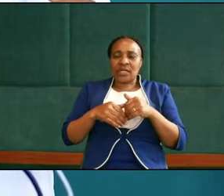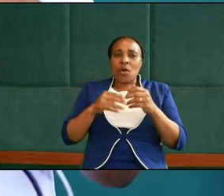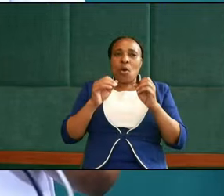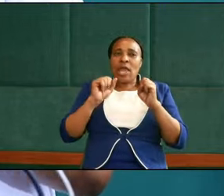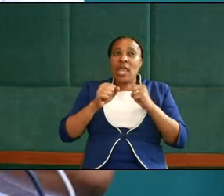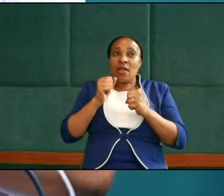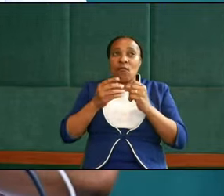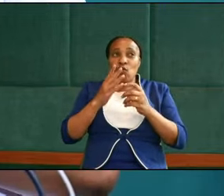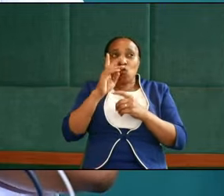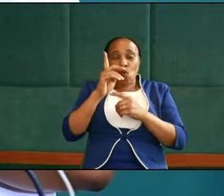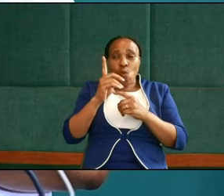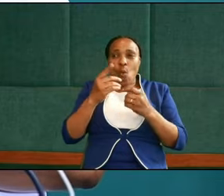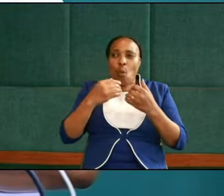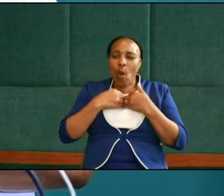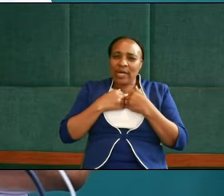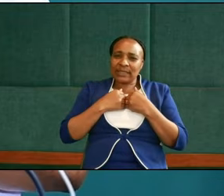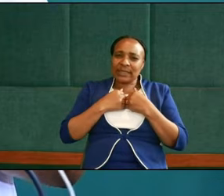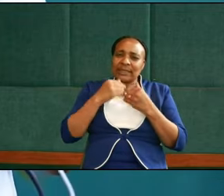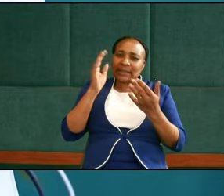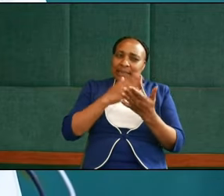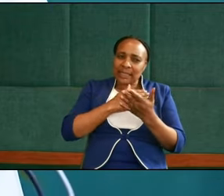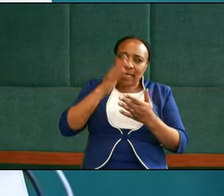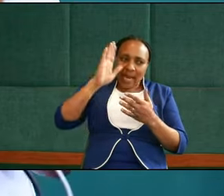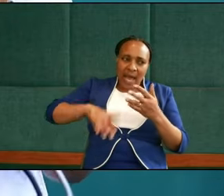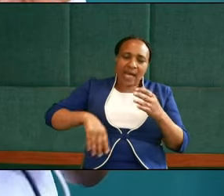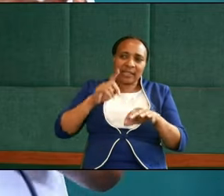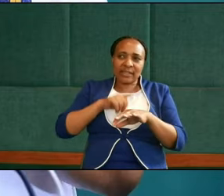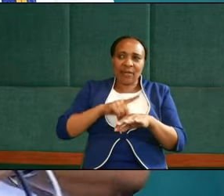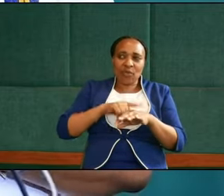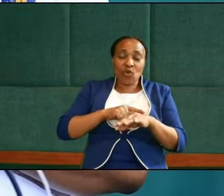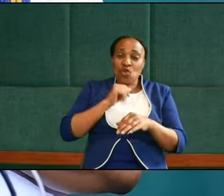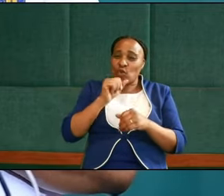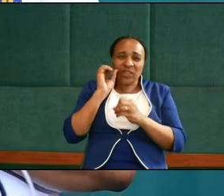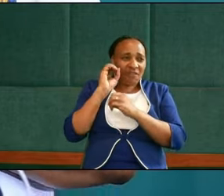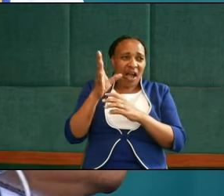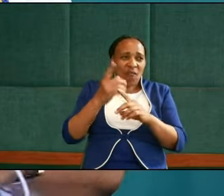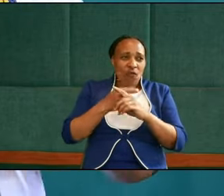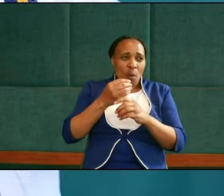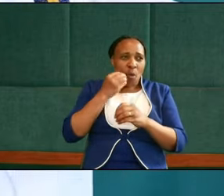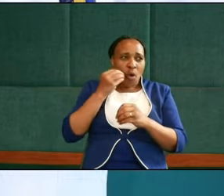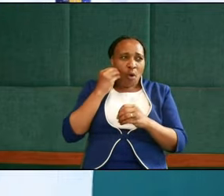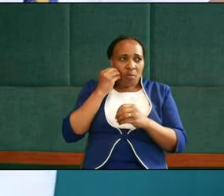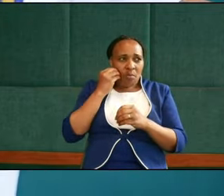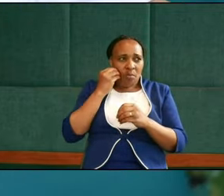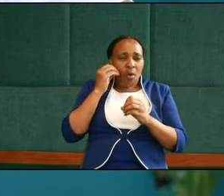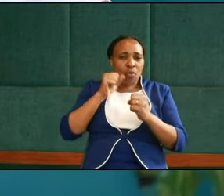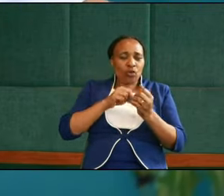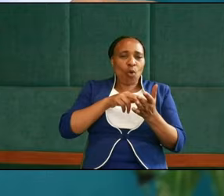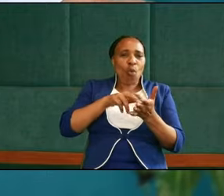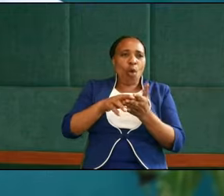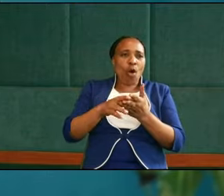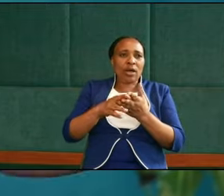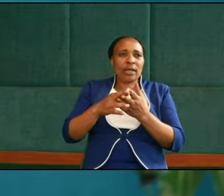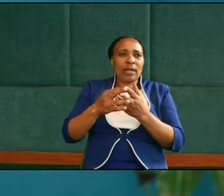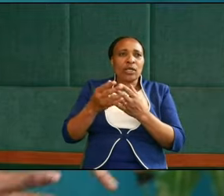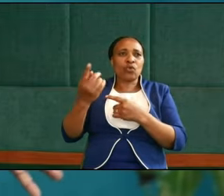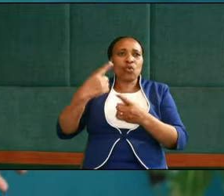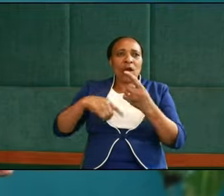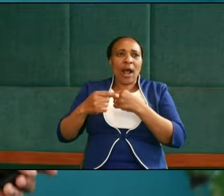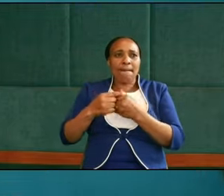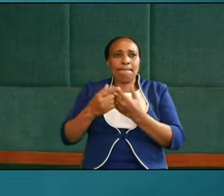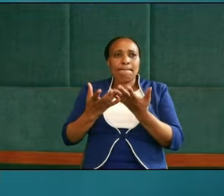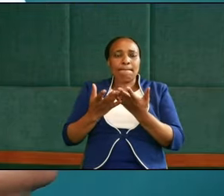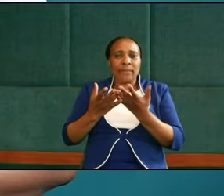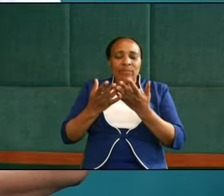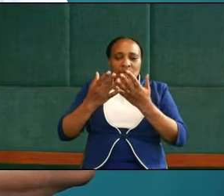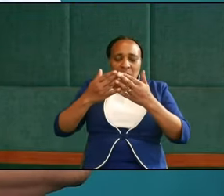down, as we sing for the last time, not far from home, just walk down the aisle and just come down here, or you come up